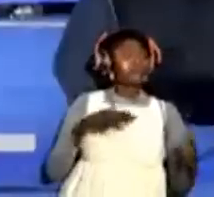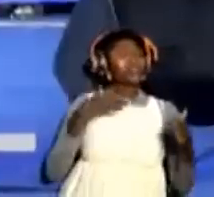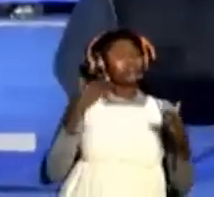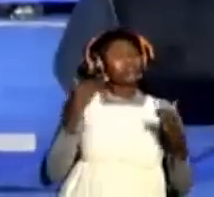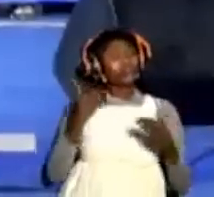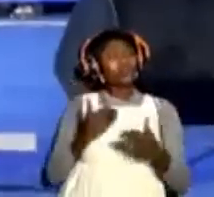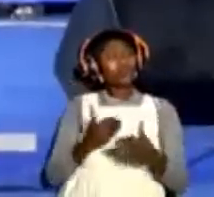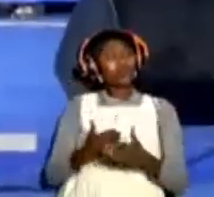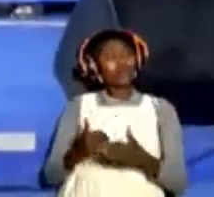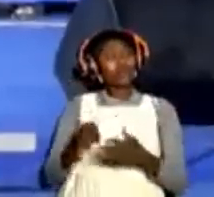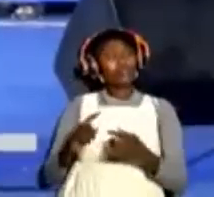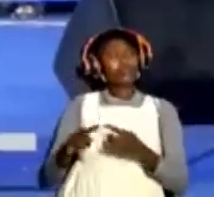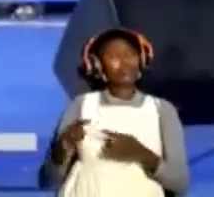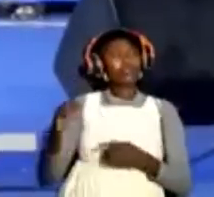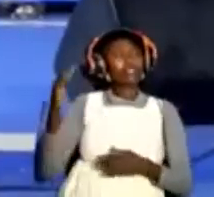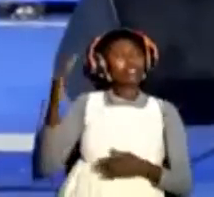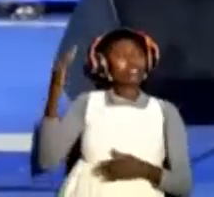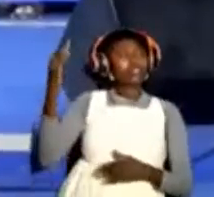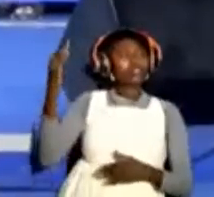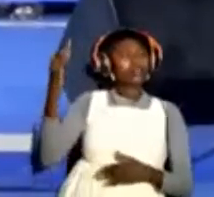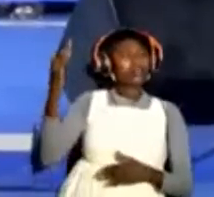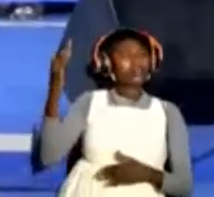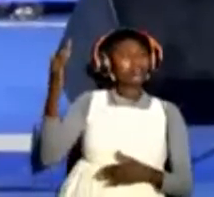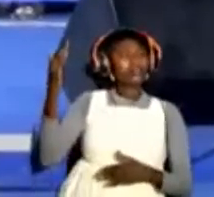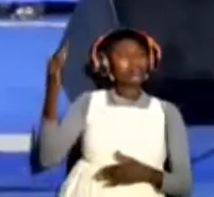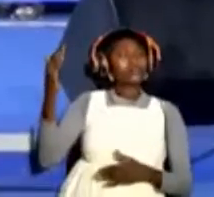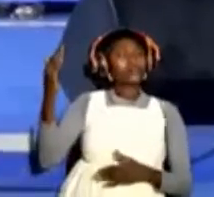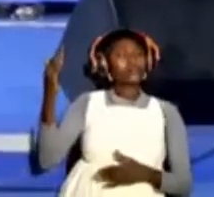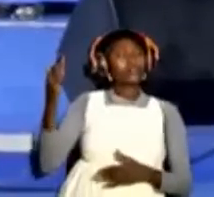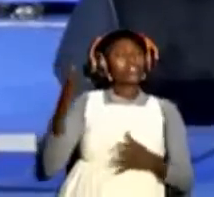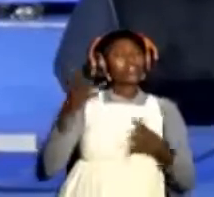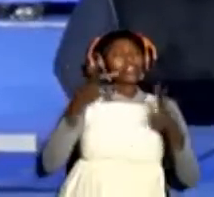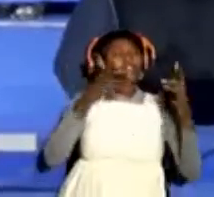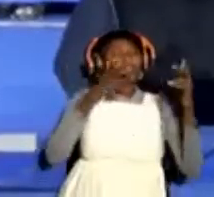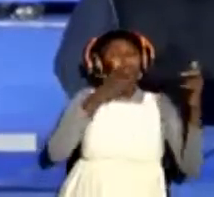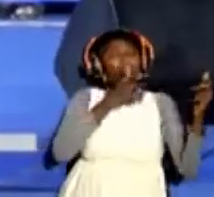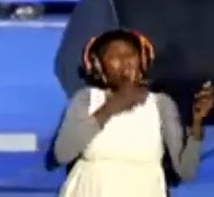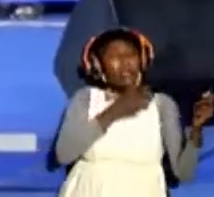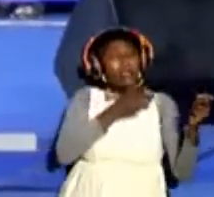my God to thee, nearer my God,